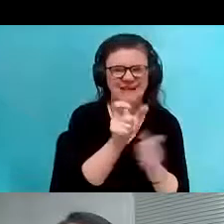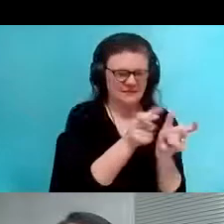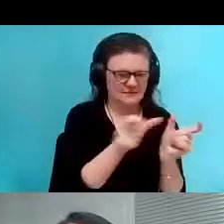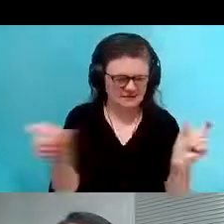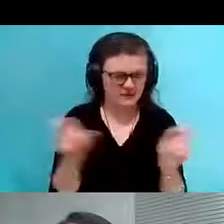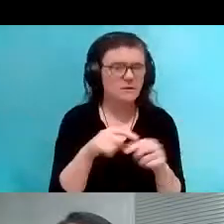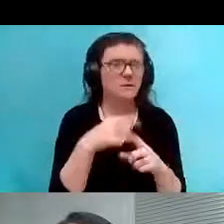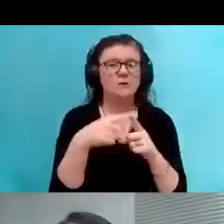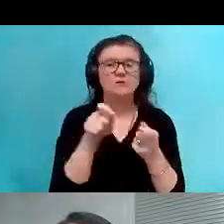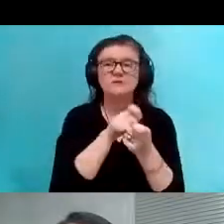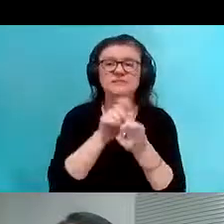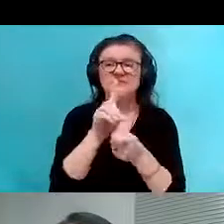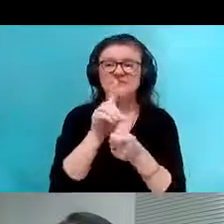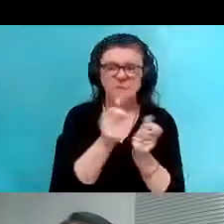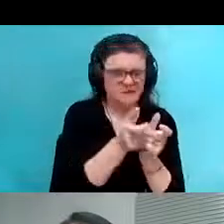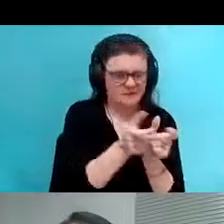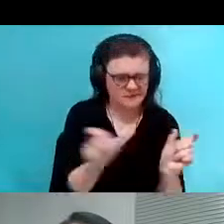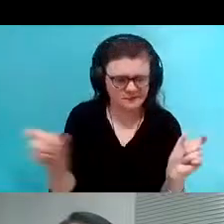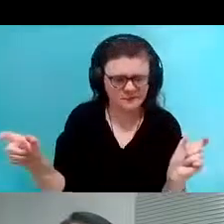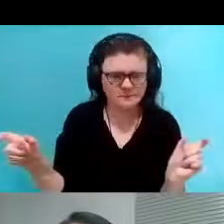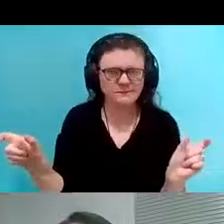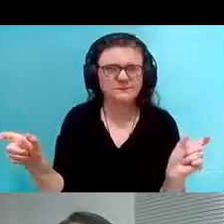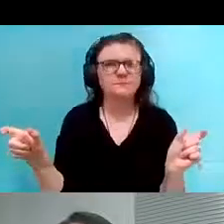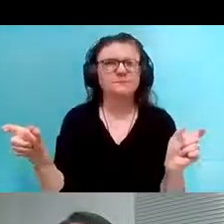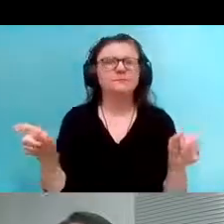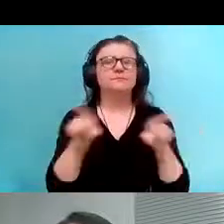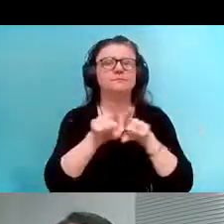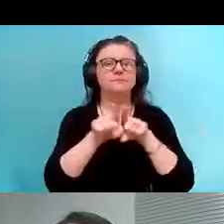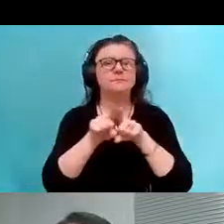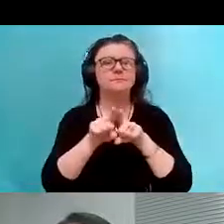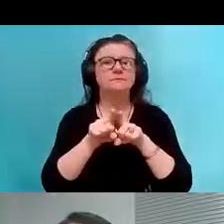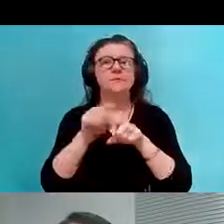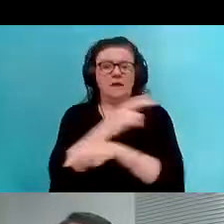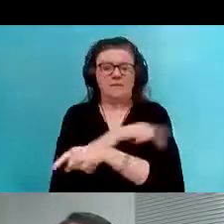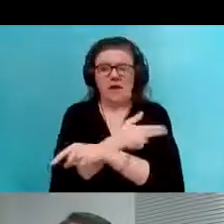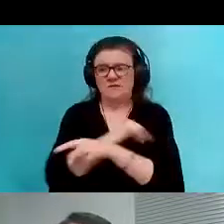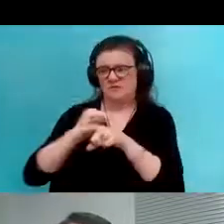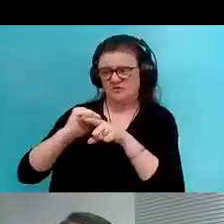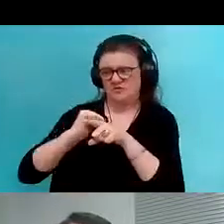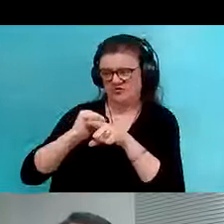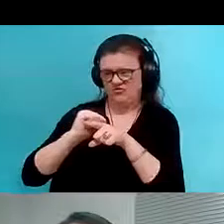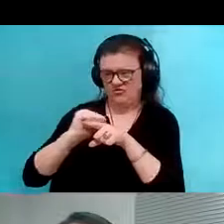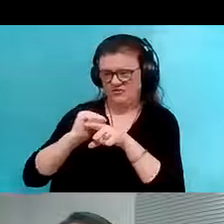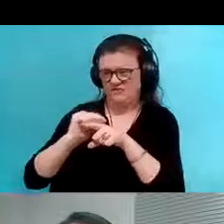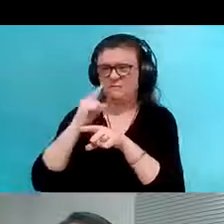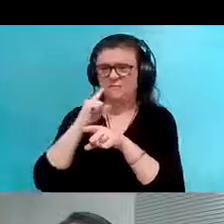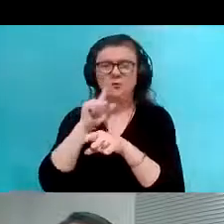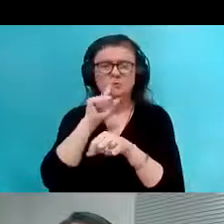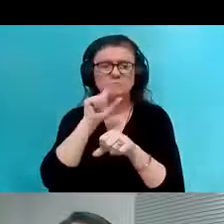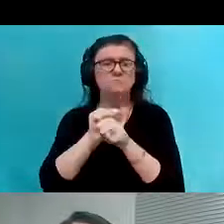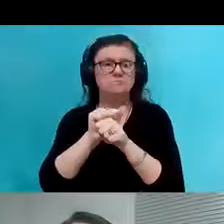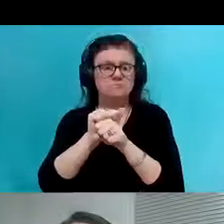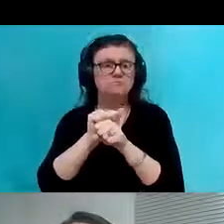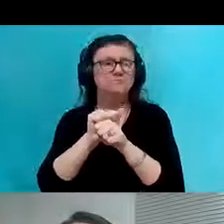of the frontline health workers is being strengthened by training the hospital staff on disability inclusion and mainstreaming, and